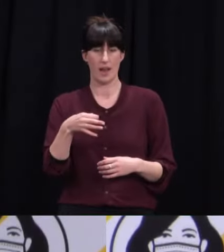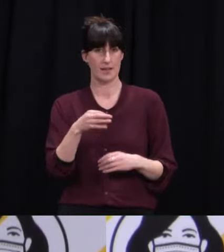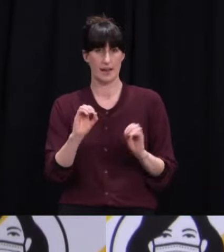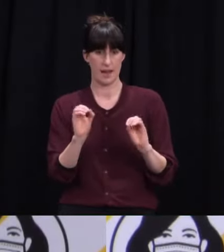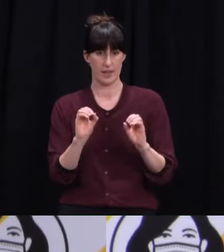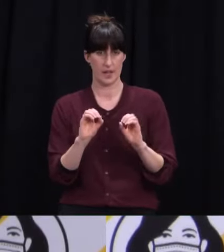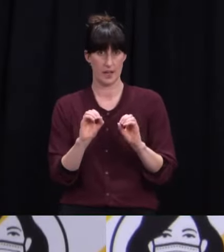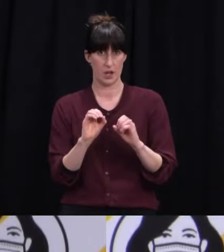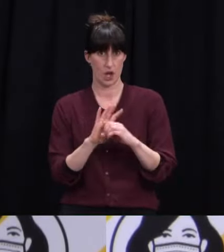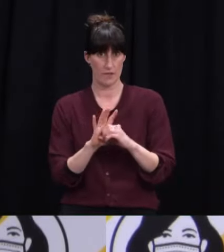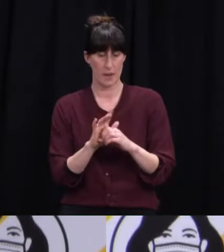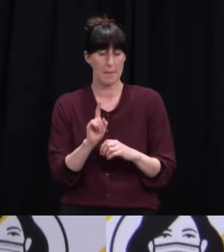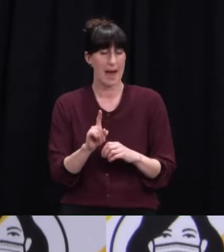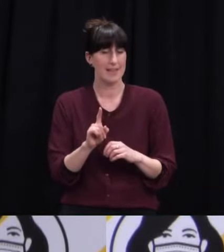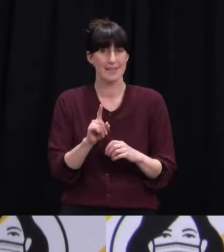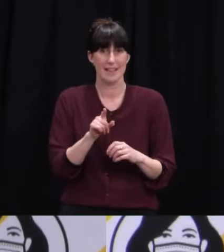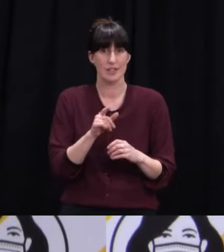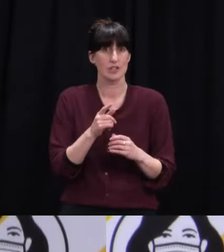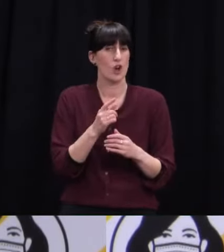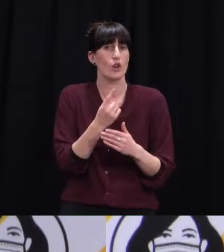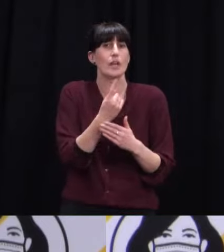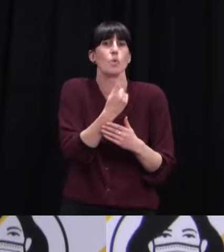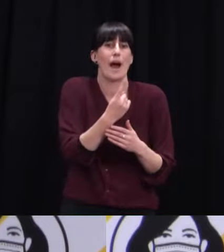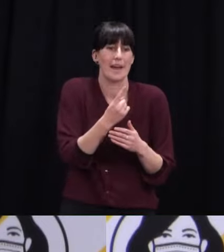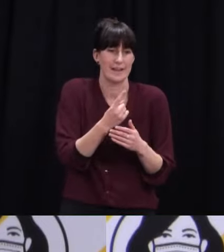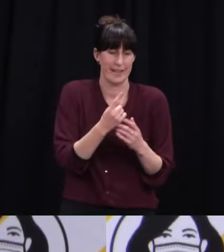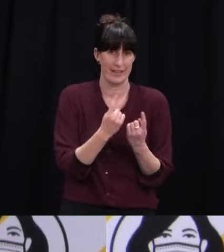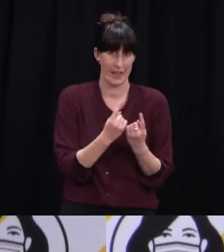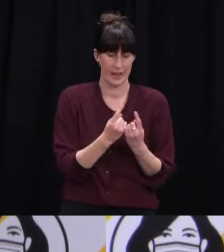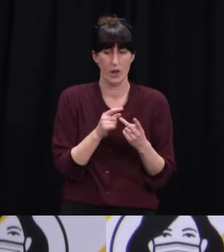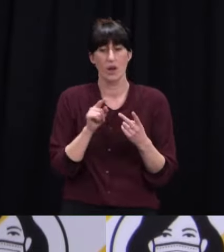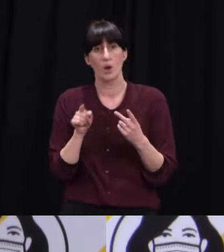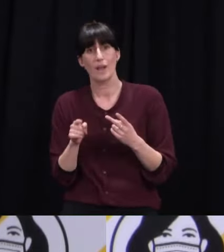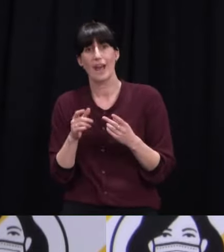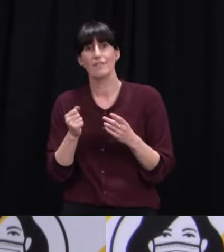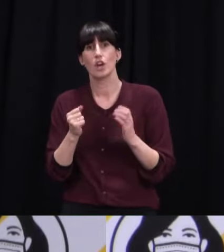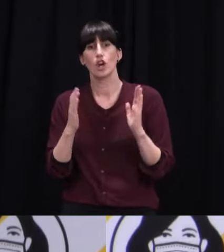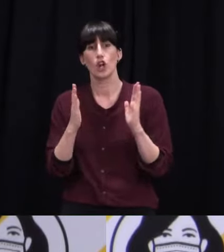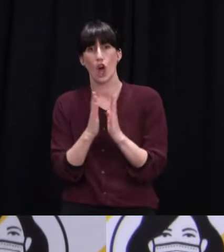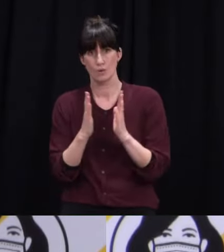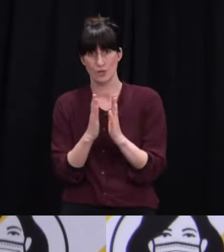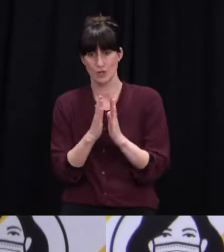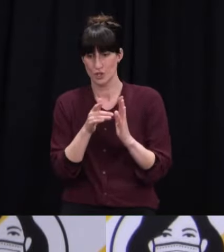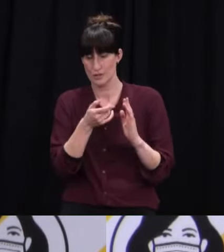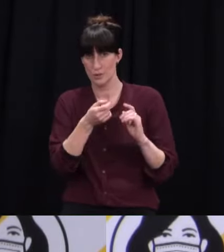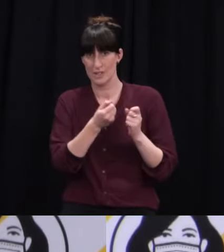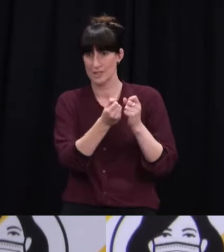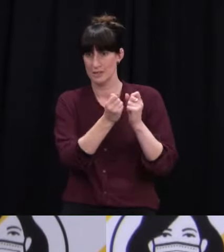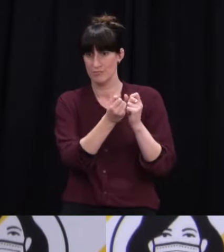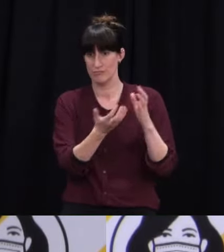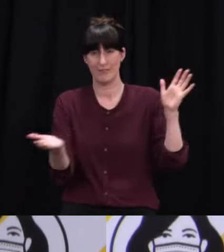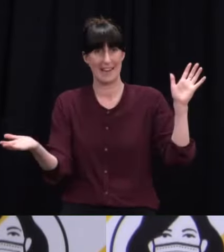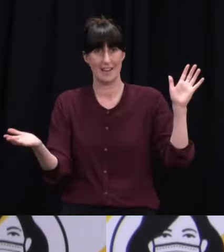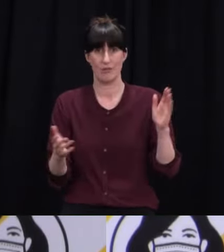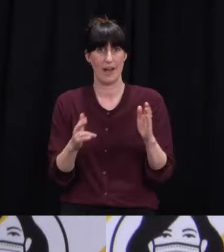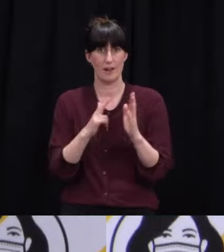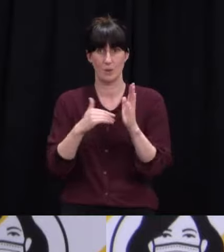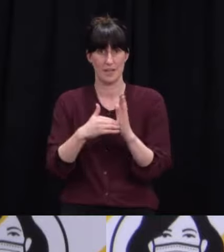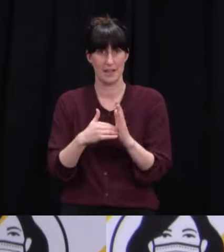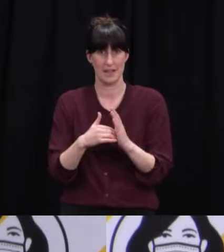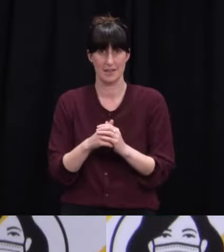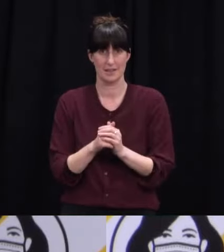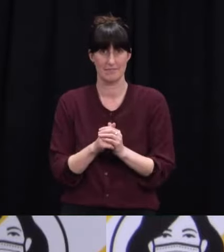in places should be. As I've indicated before, we've got contacts of cases spread all over the country, people who were at locations of interest spread